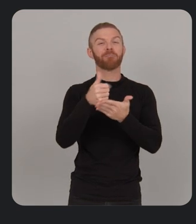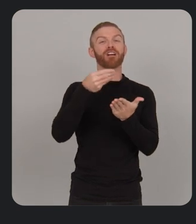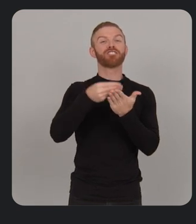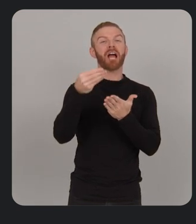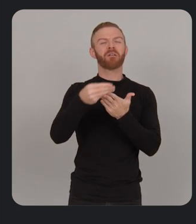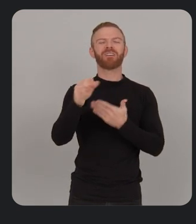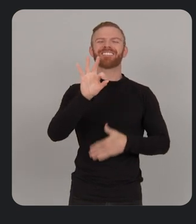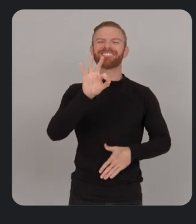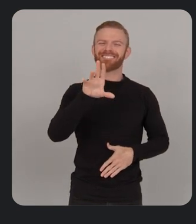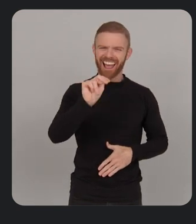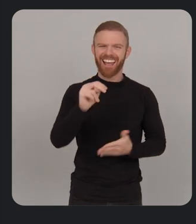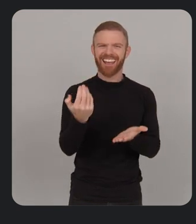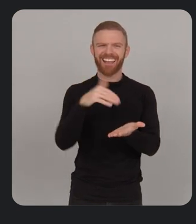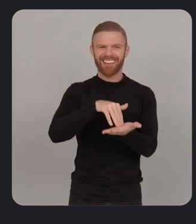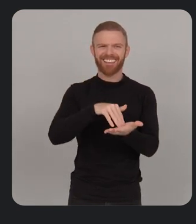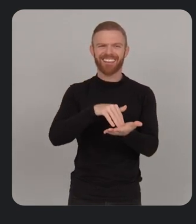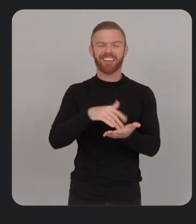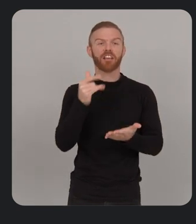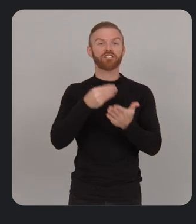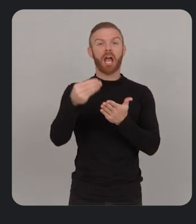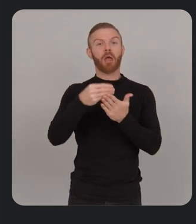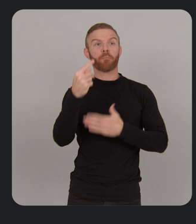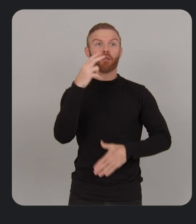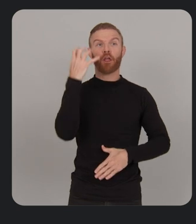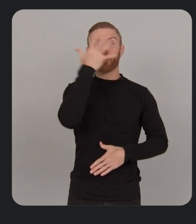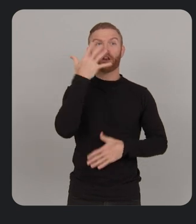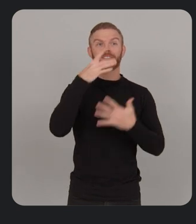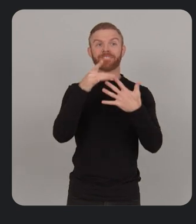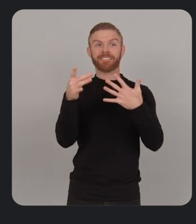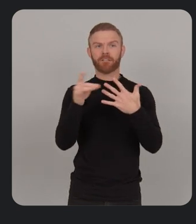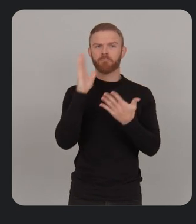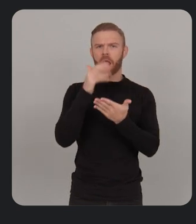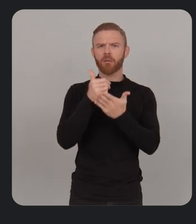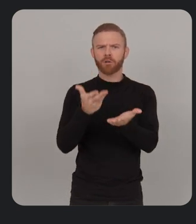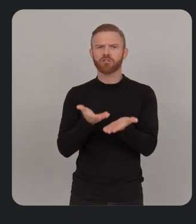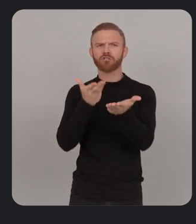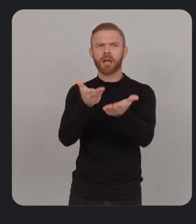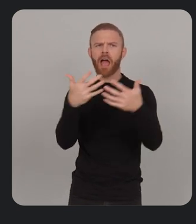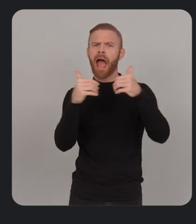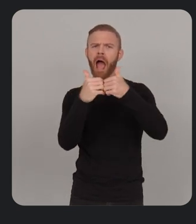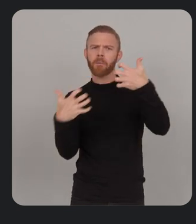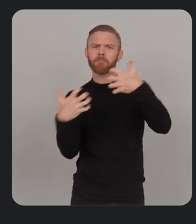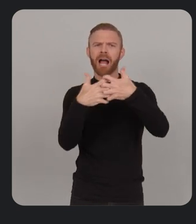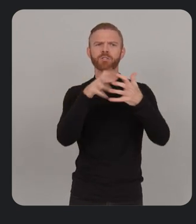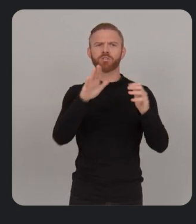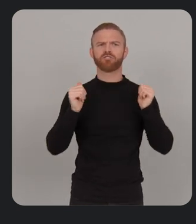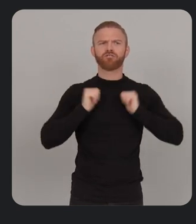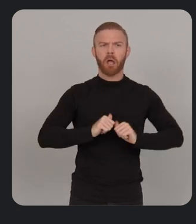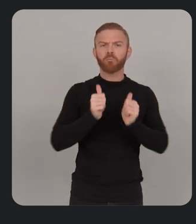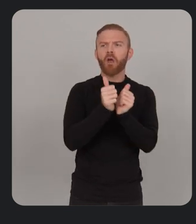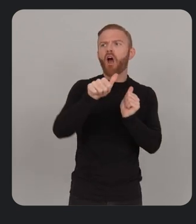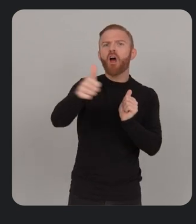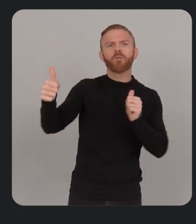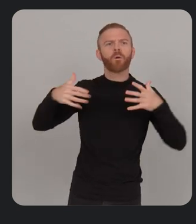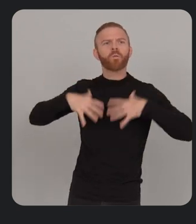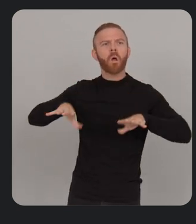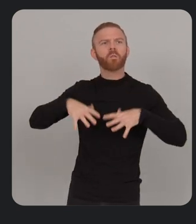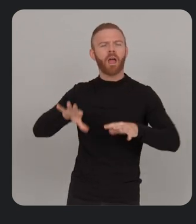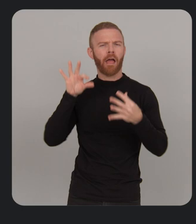our new shop the look feature will show suggestions for how to pair my new jacket with other pieces for the perfect look